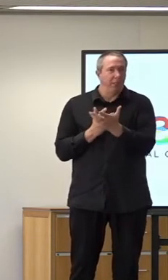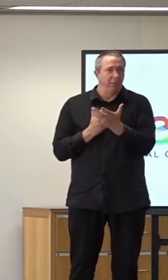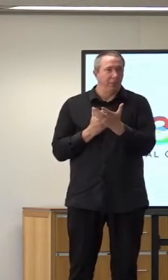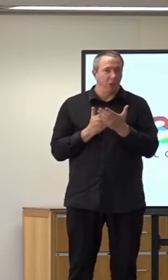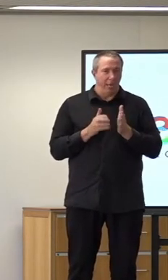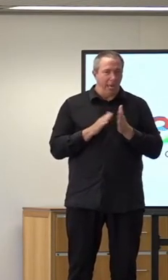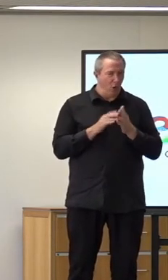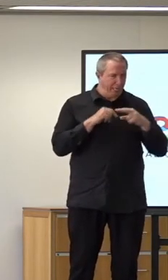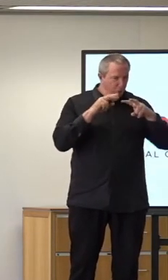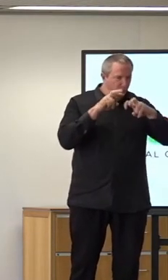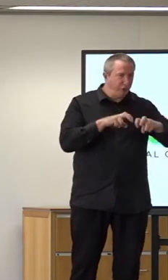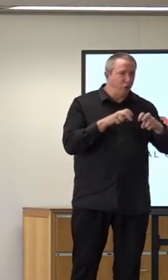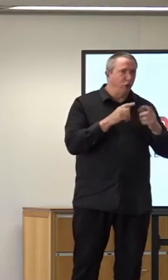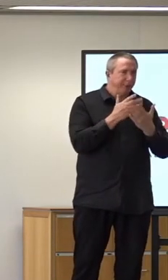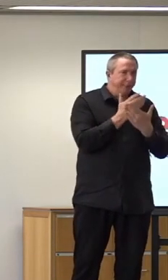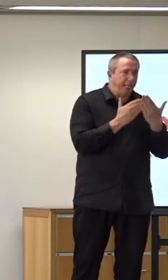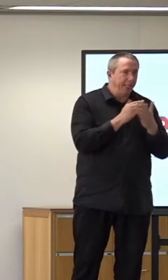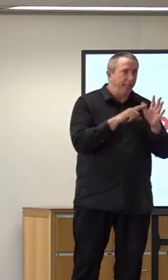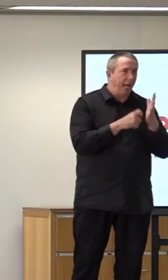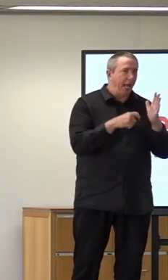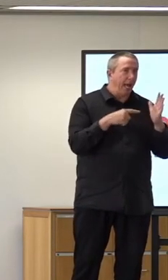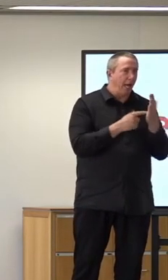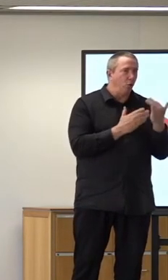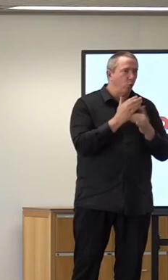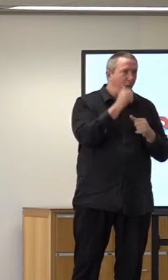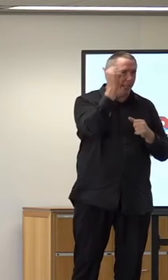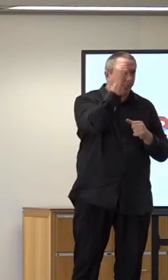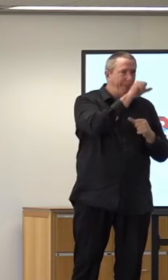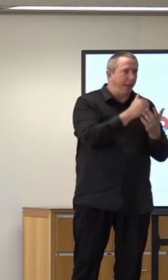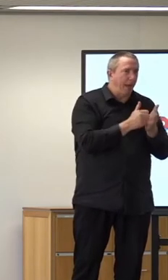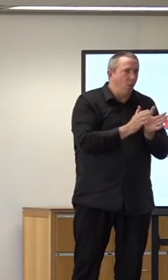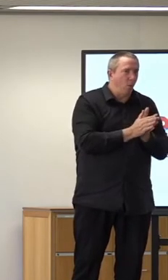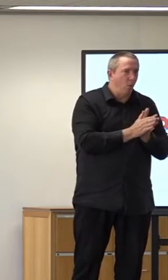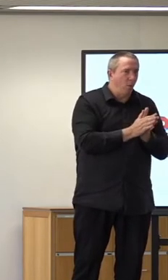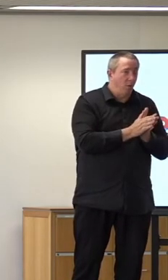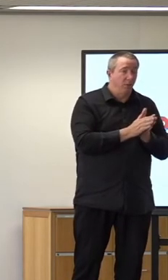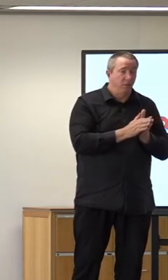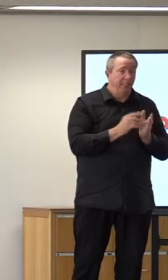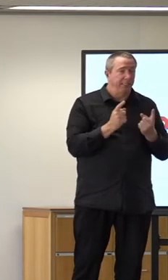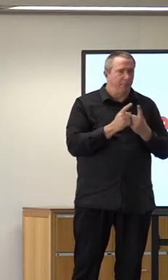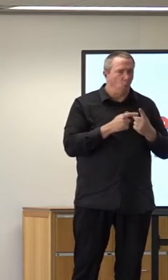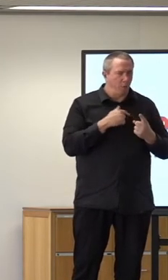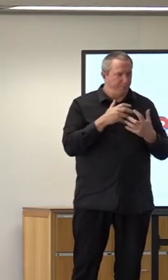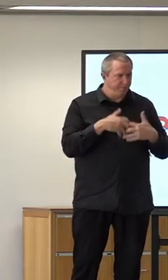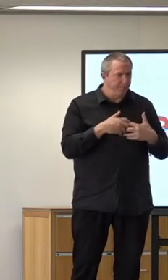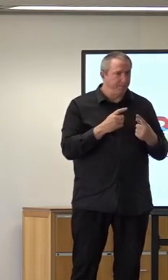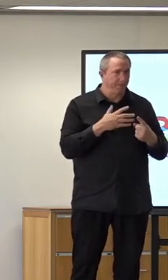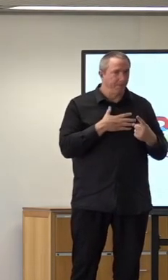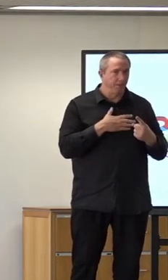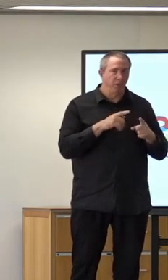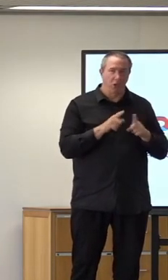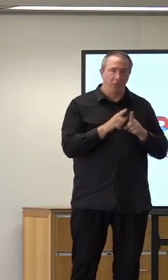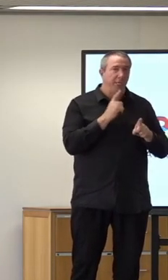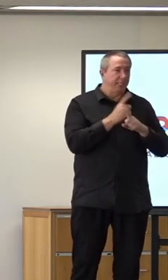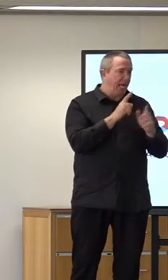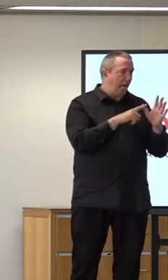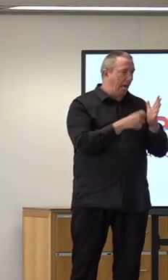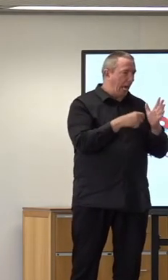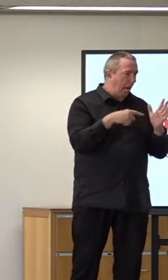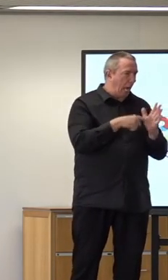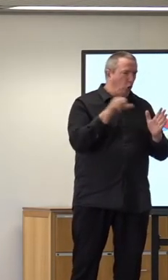and study it in an academic way? And that's something I always struggled with. And to say that, you know, art is supposed to be done this